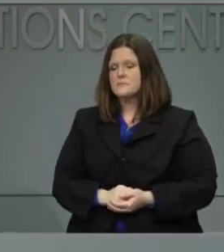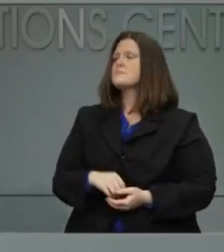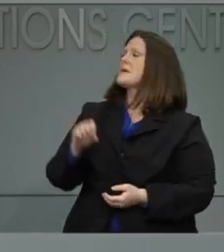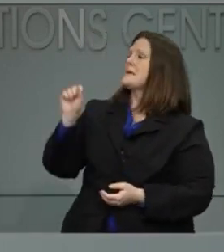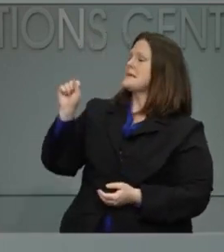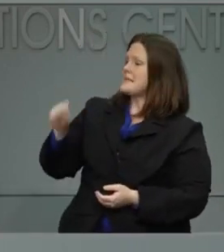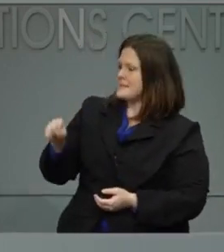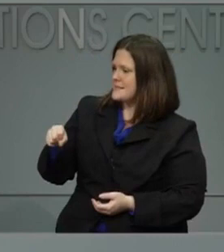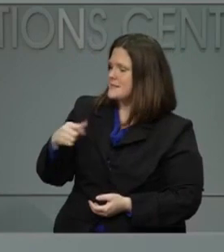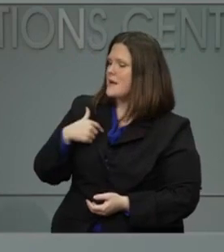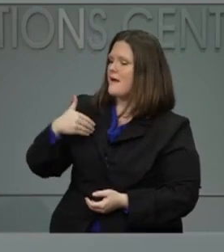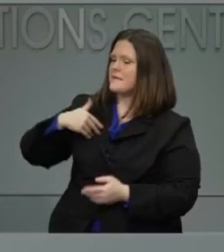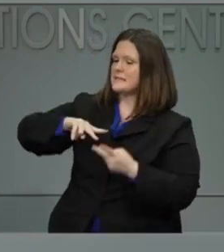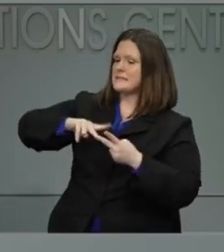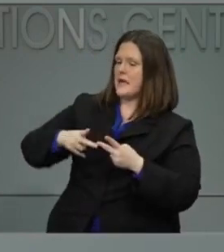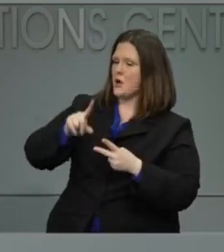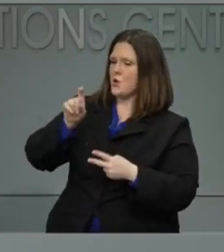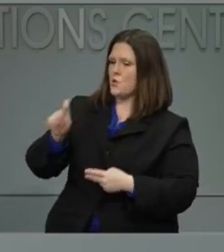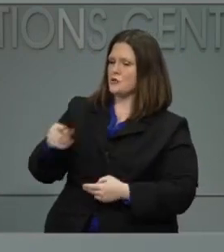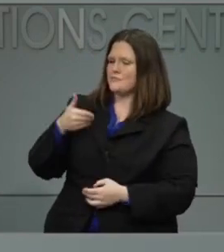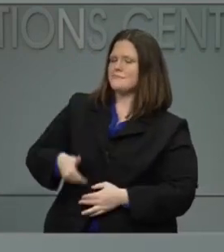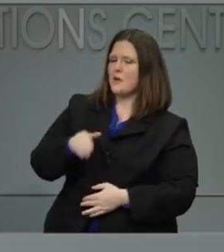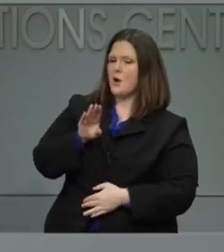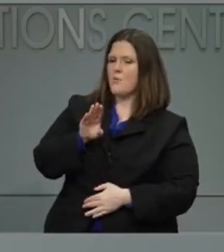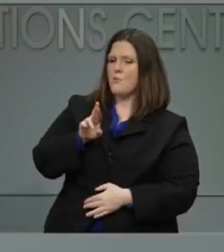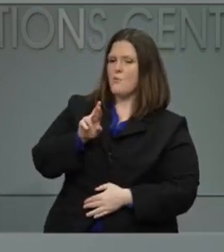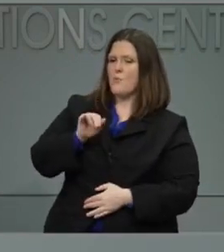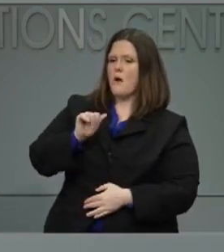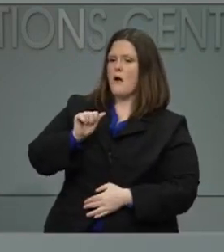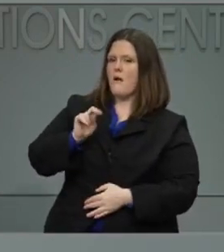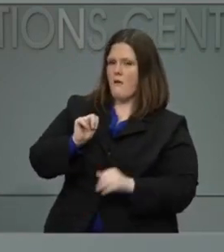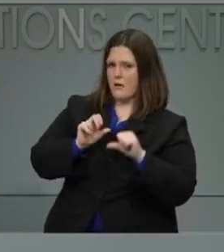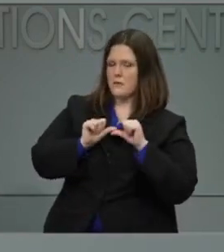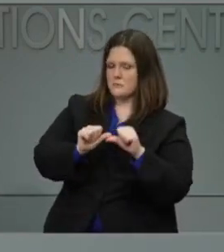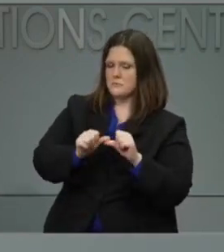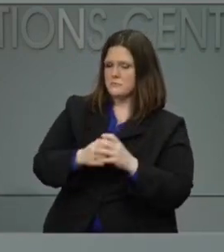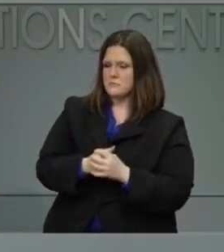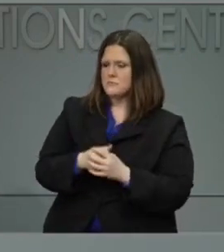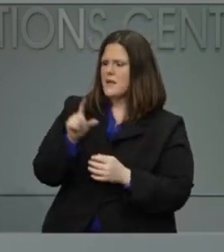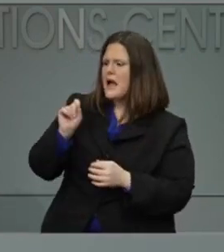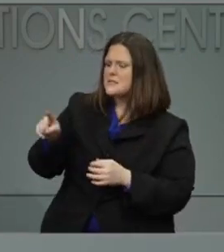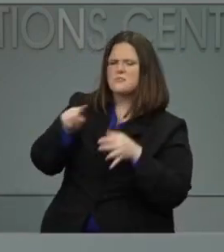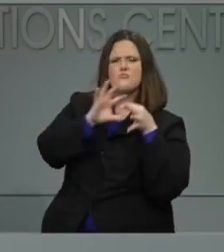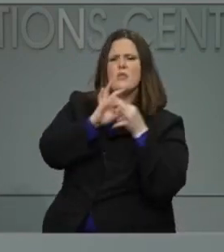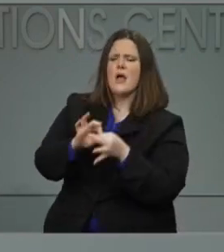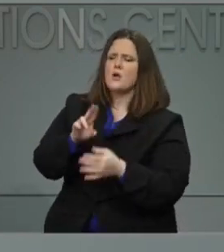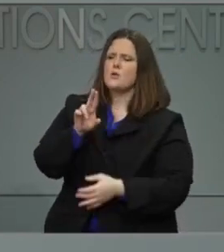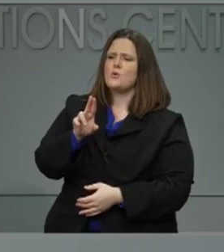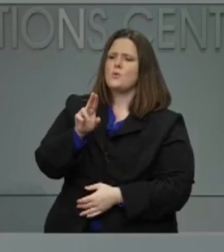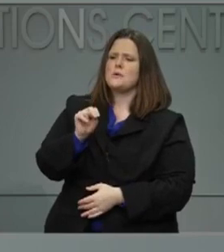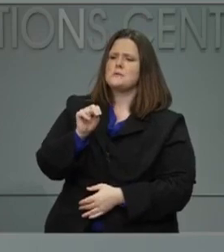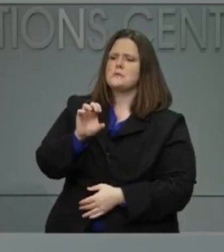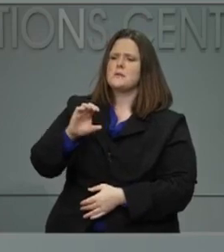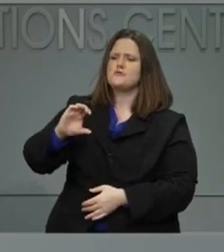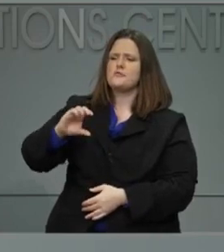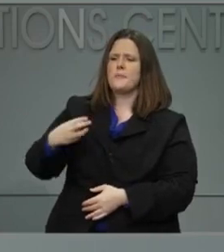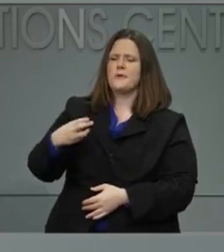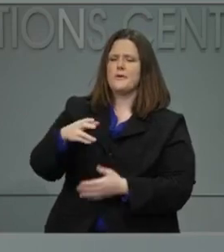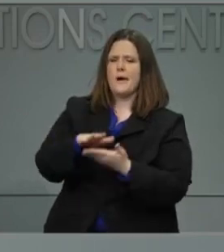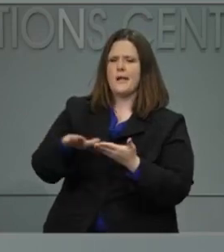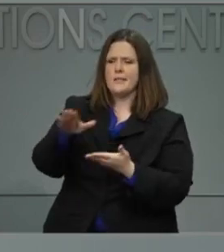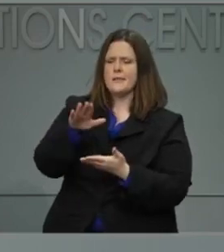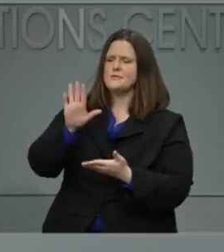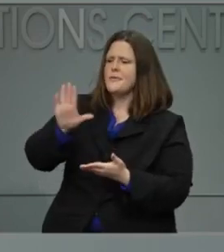Yes, I wanted to ask with regard to UNC Chapel Hill reporting a positivity rate in its COVID